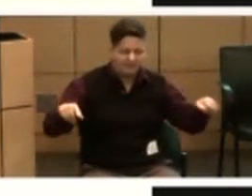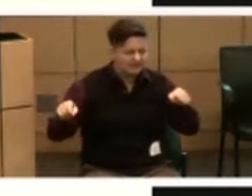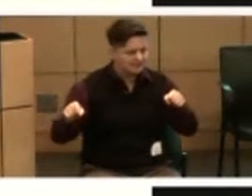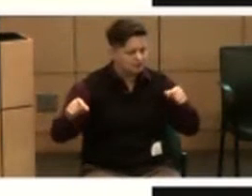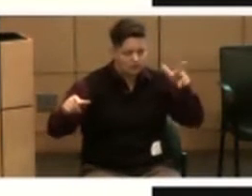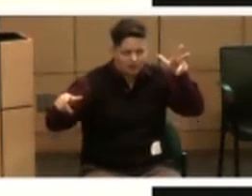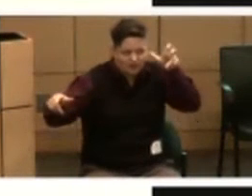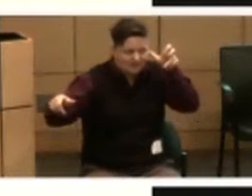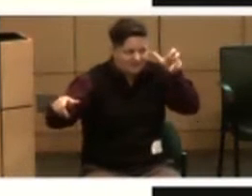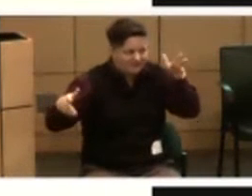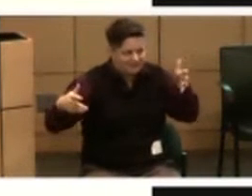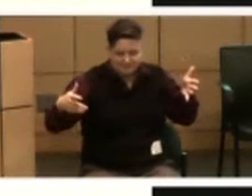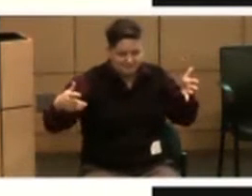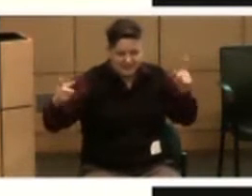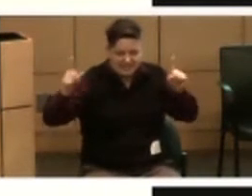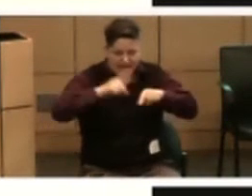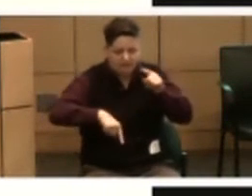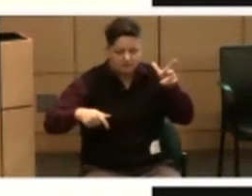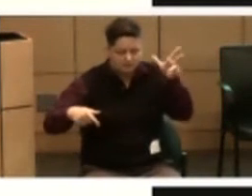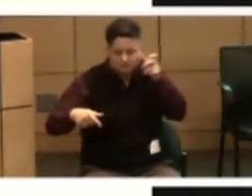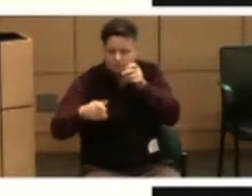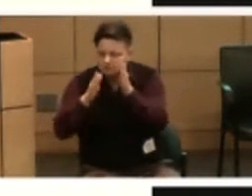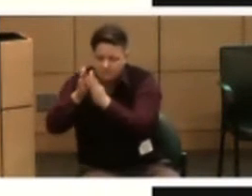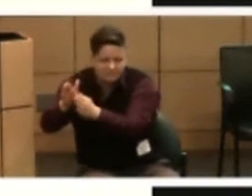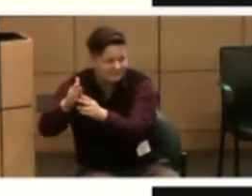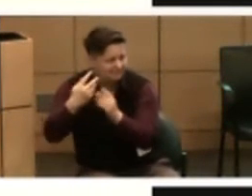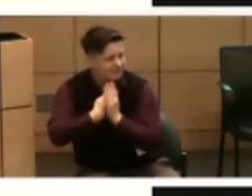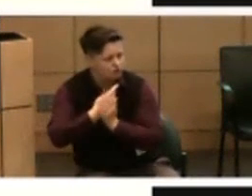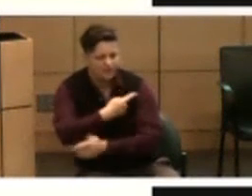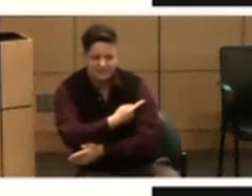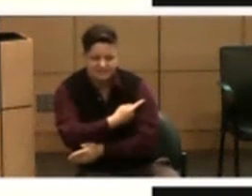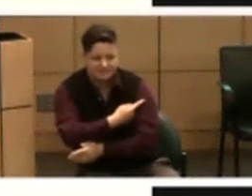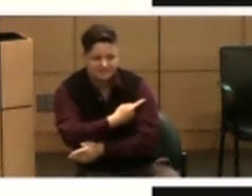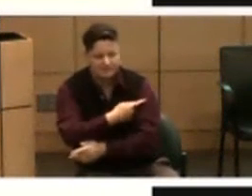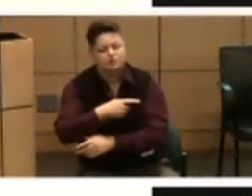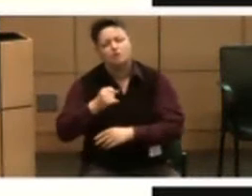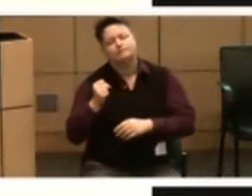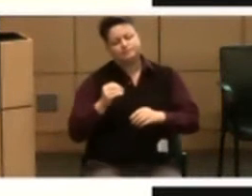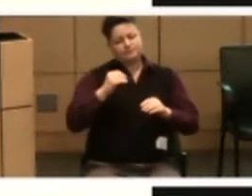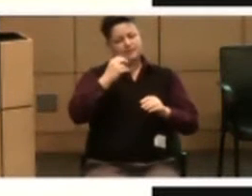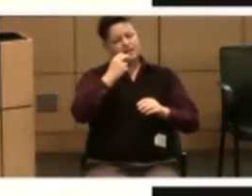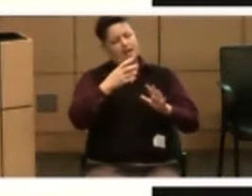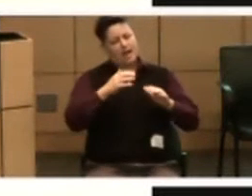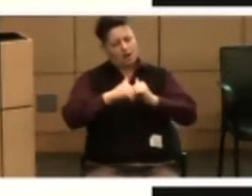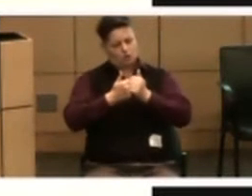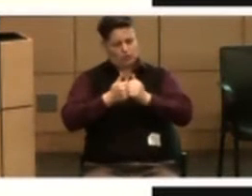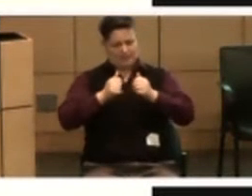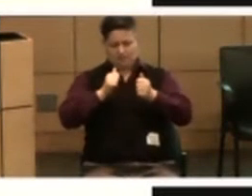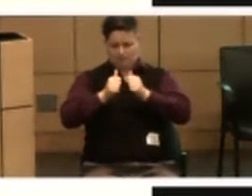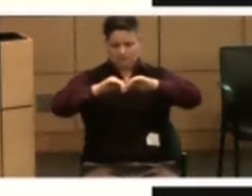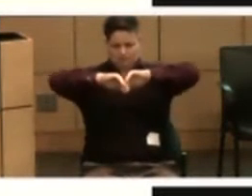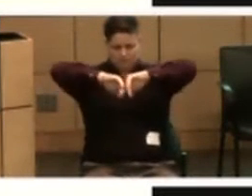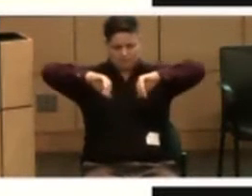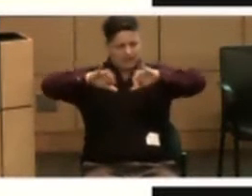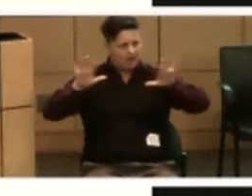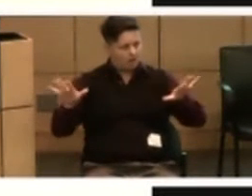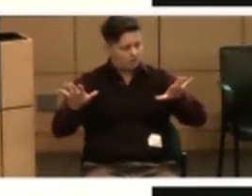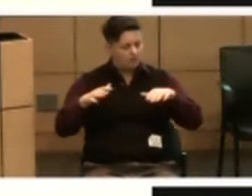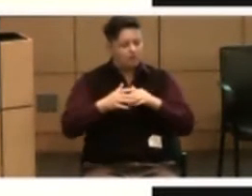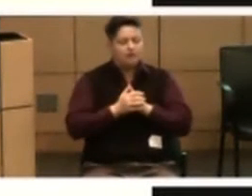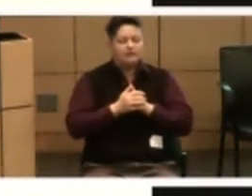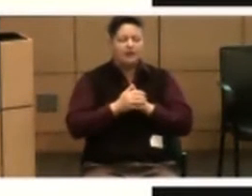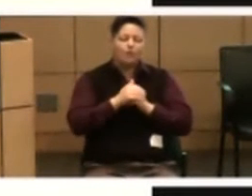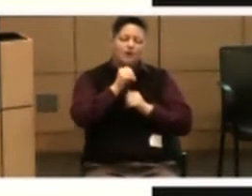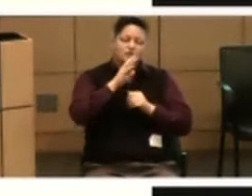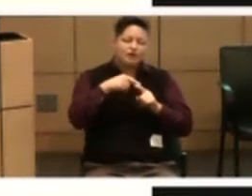the ability to perceive speech when other speech is present, and usually when we're talking about complex speech backgrounds, we're not talking about babble,